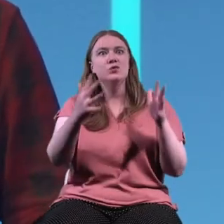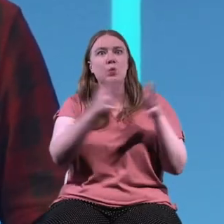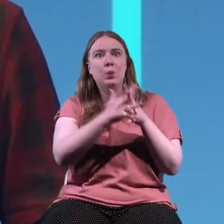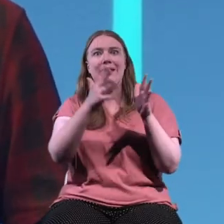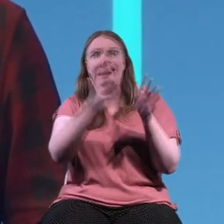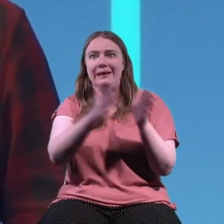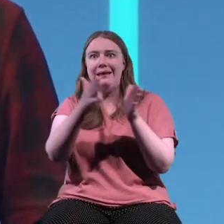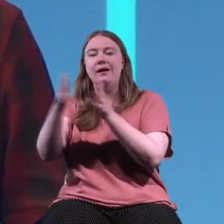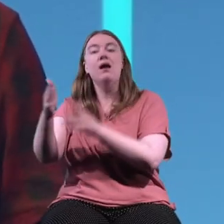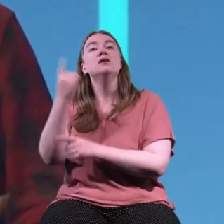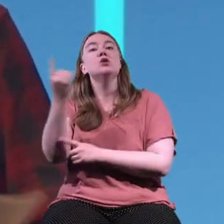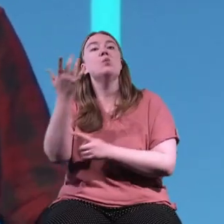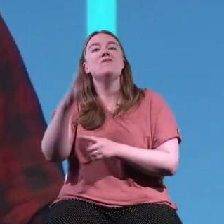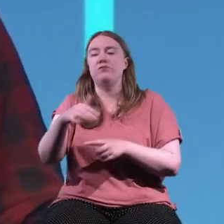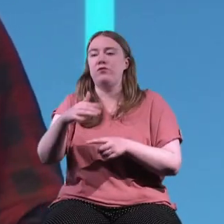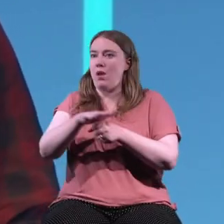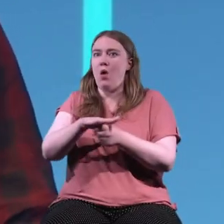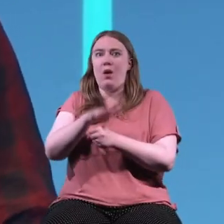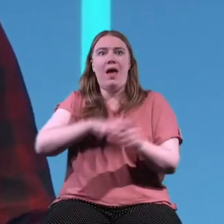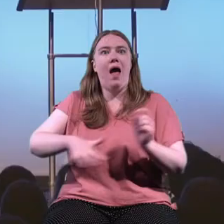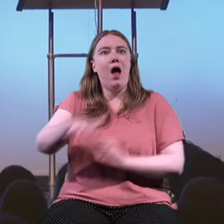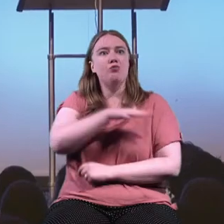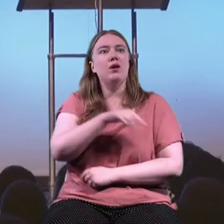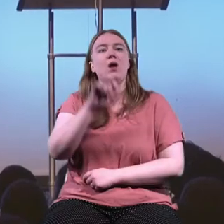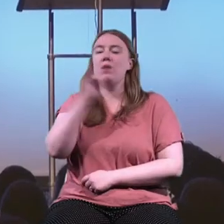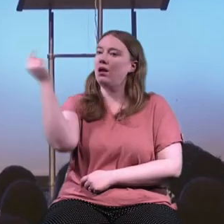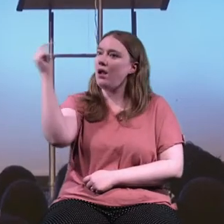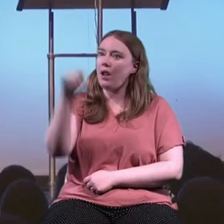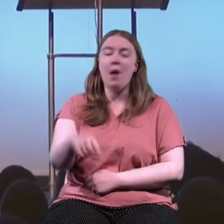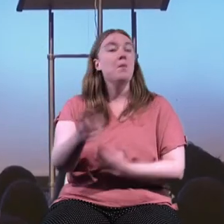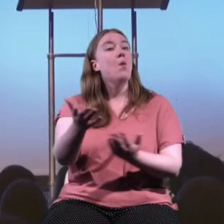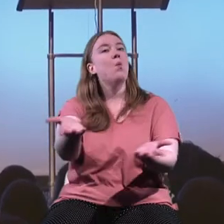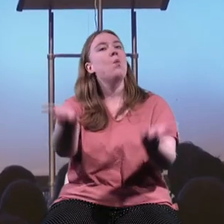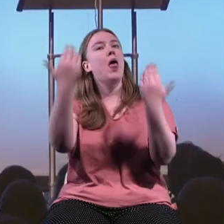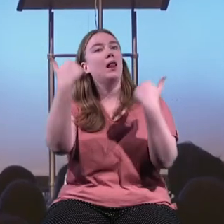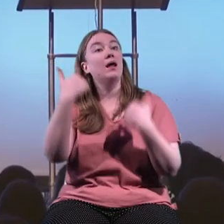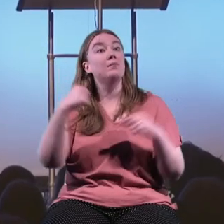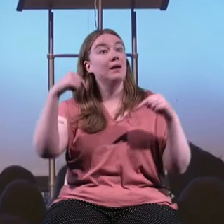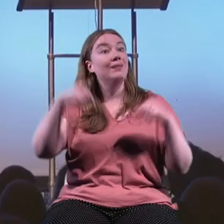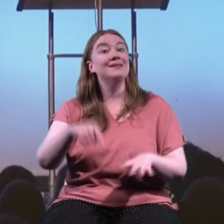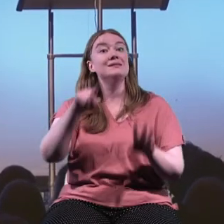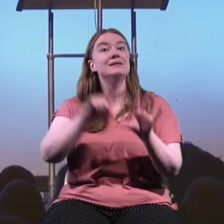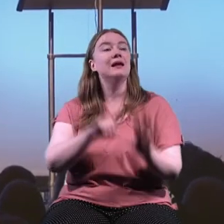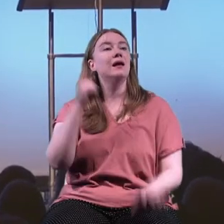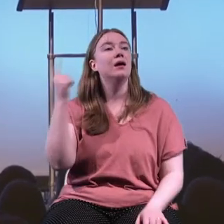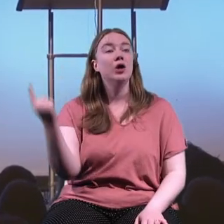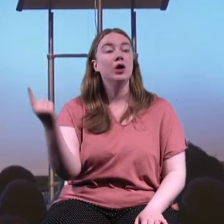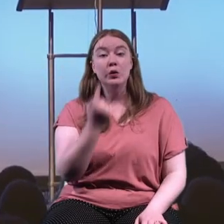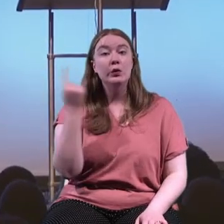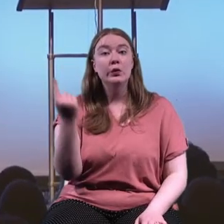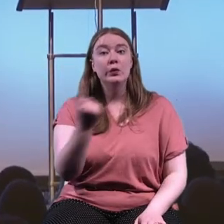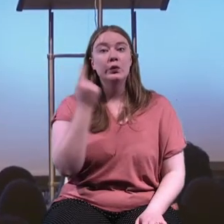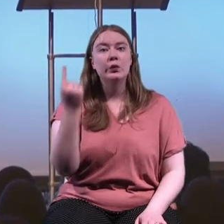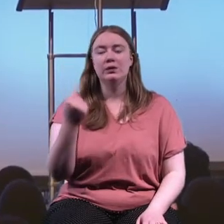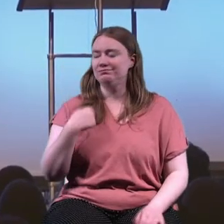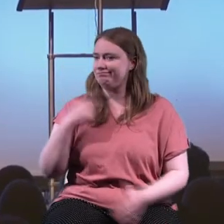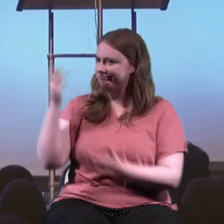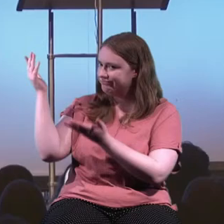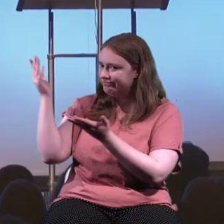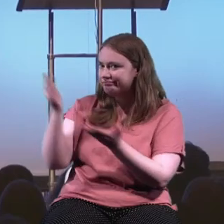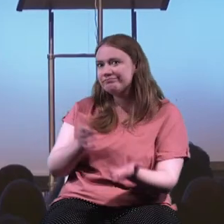the area comes to give us a welcome, which is lovely. And this year, it's a real privilege to be able to